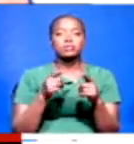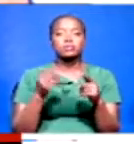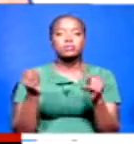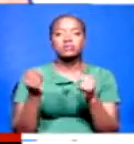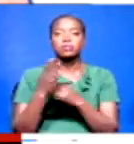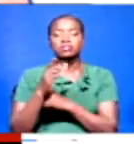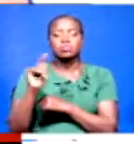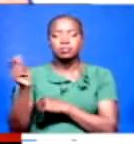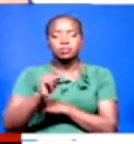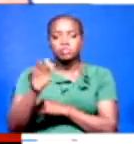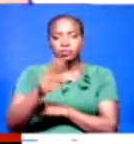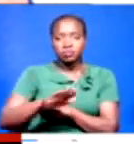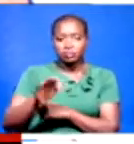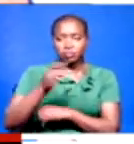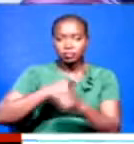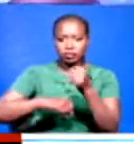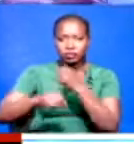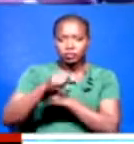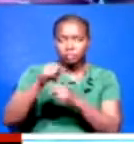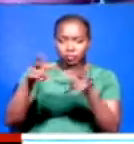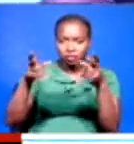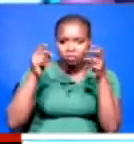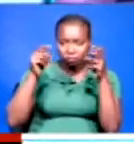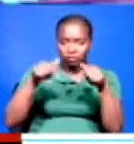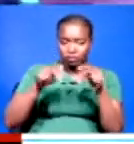this is some of the action captured today.